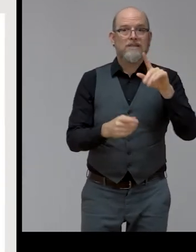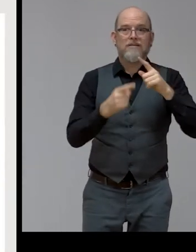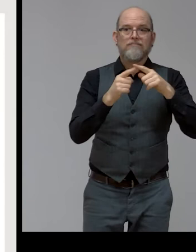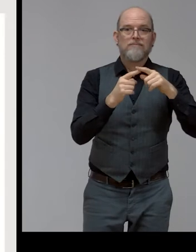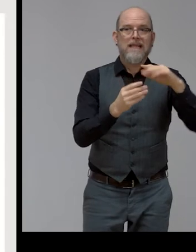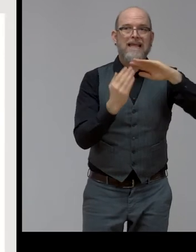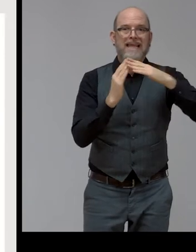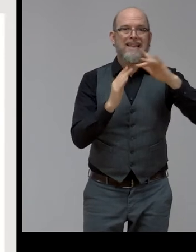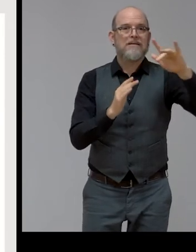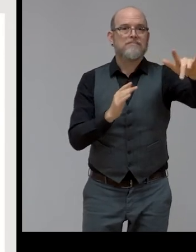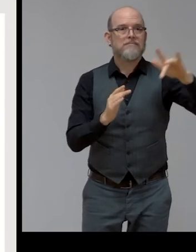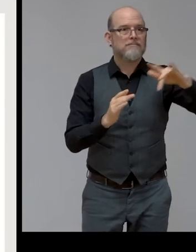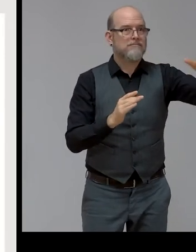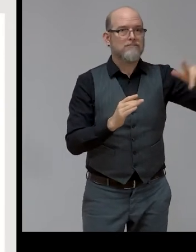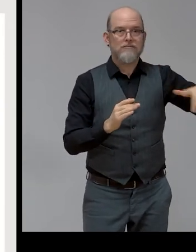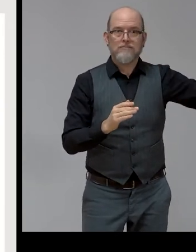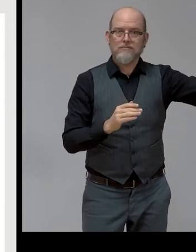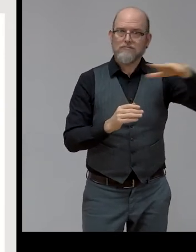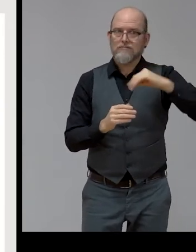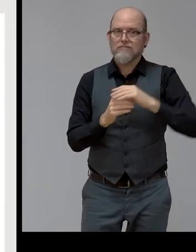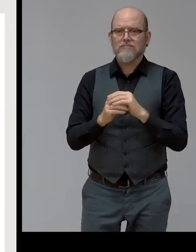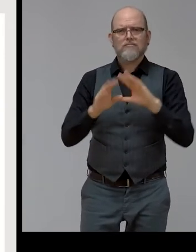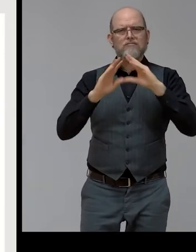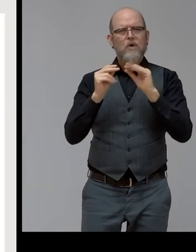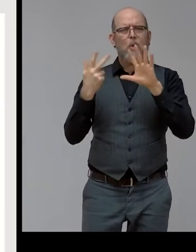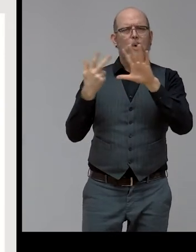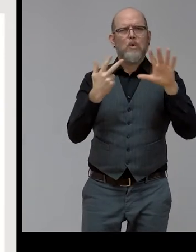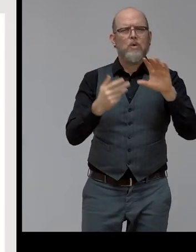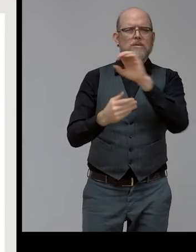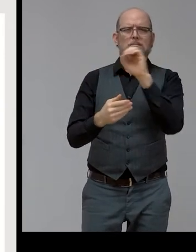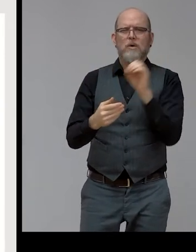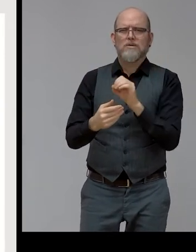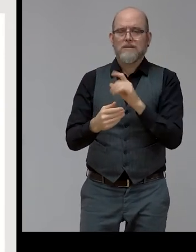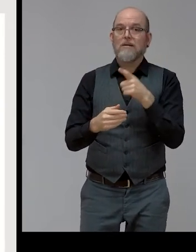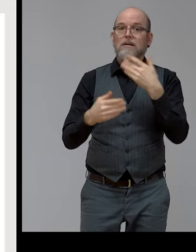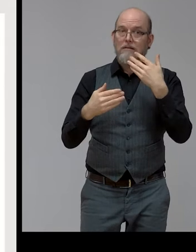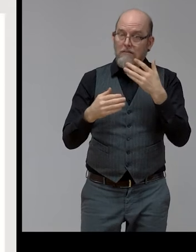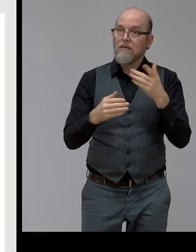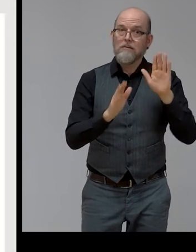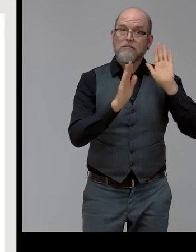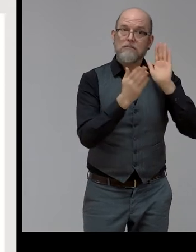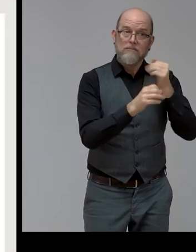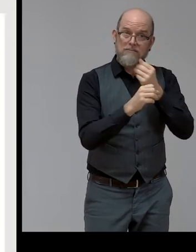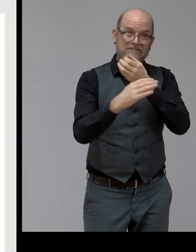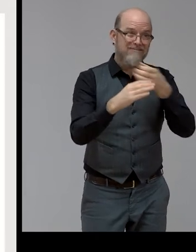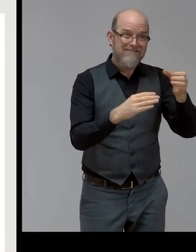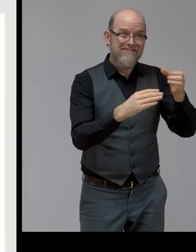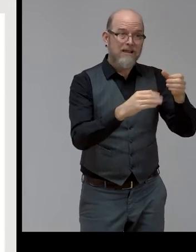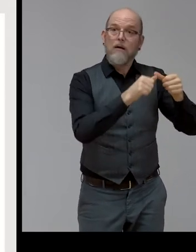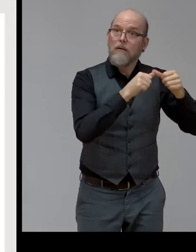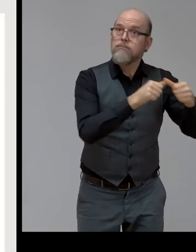the 88% of them. They still continue working, of course, until COVID. Right now, they